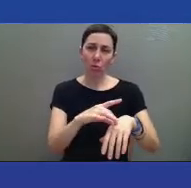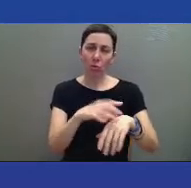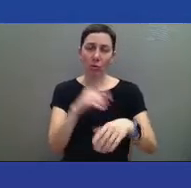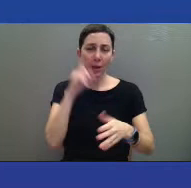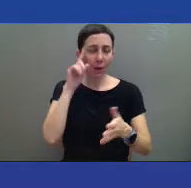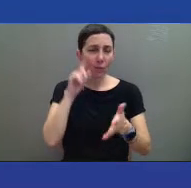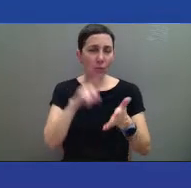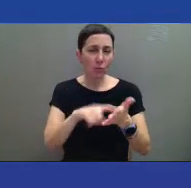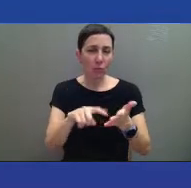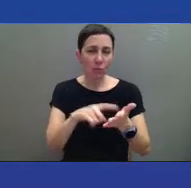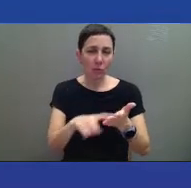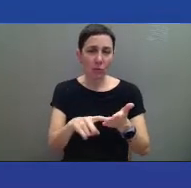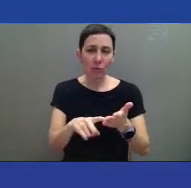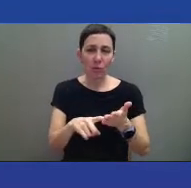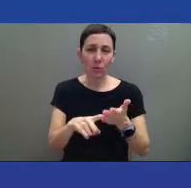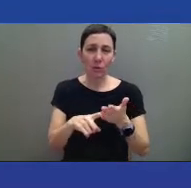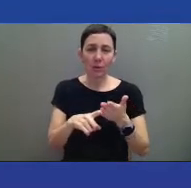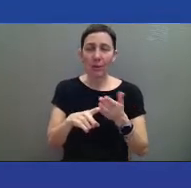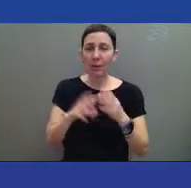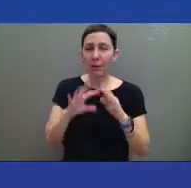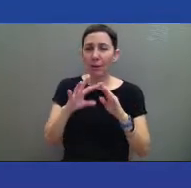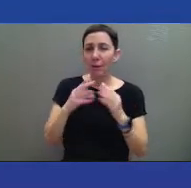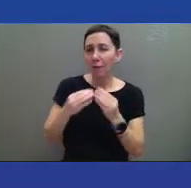that ties me directly to this mountain.